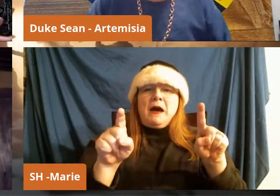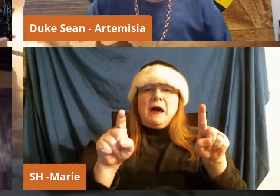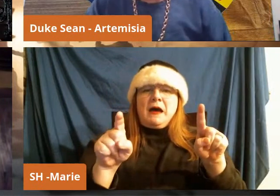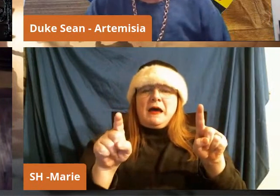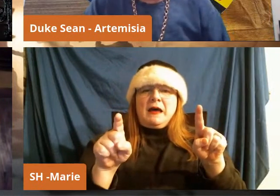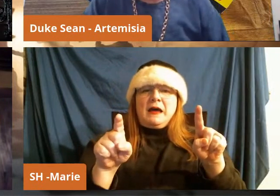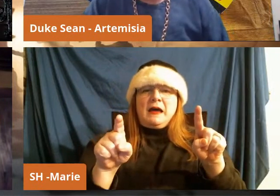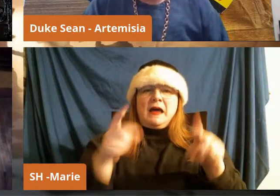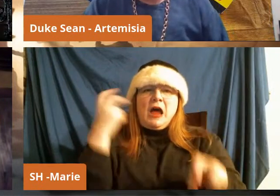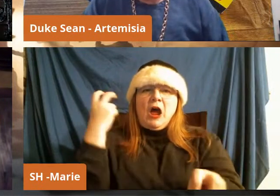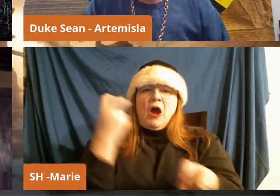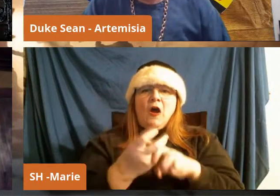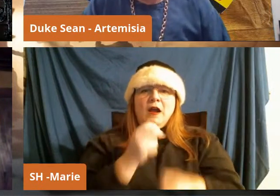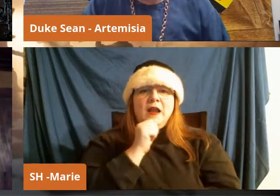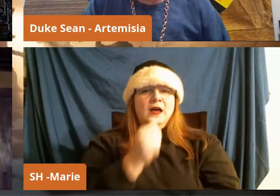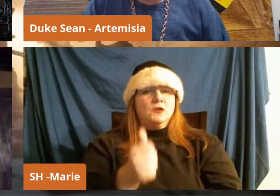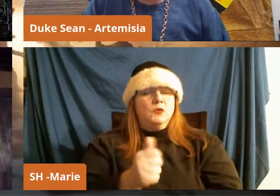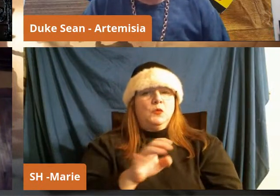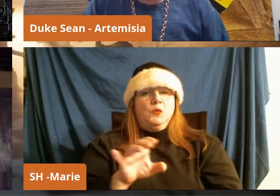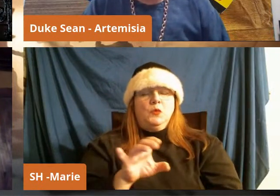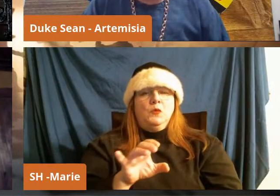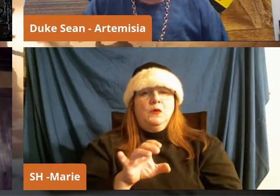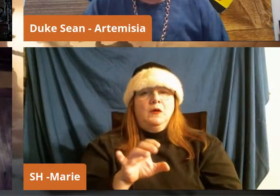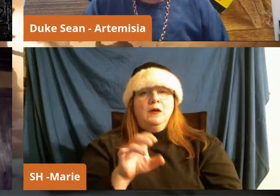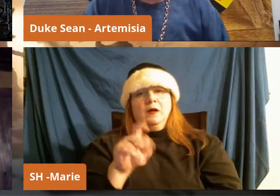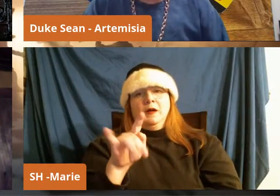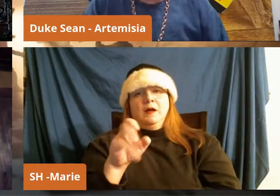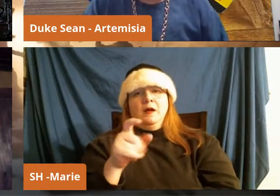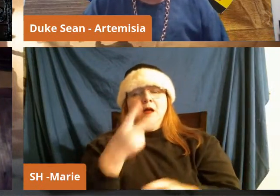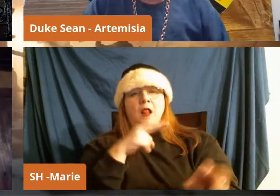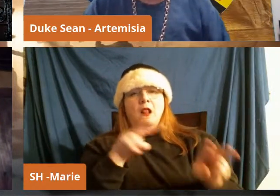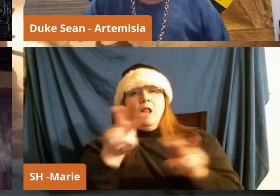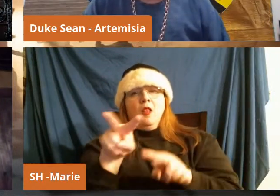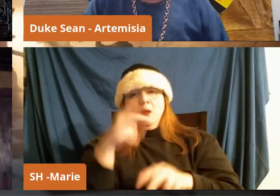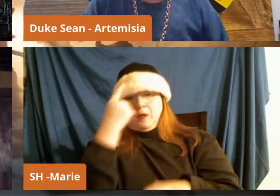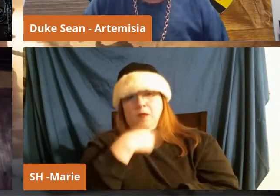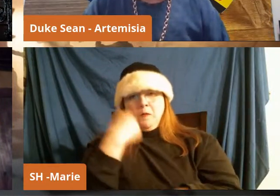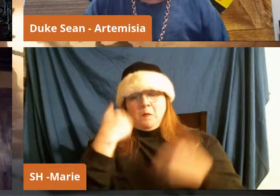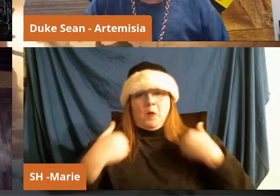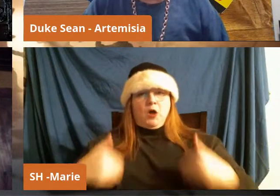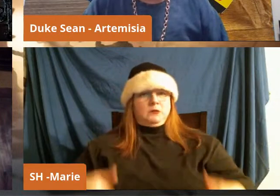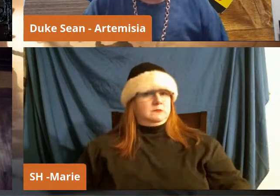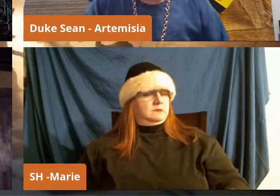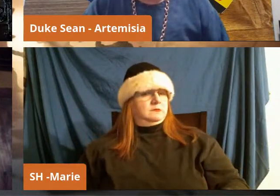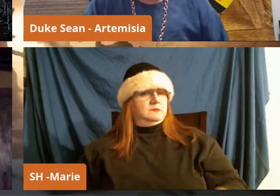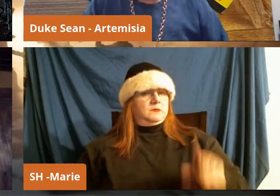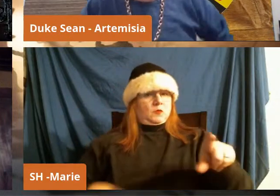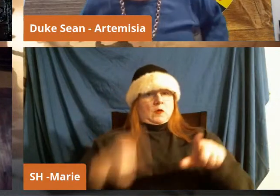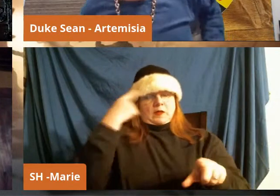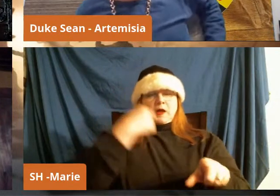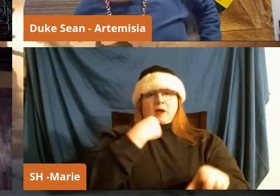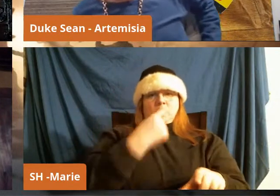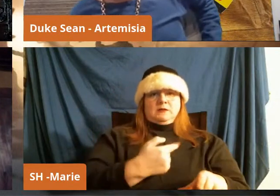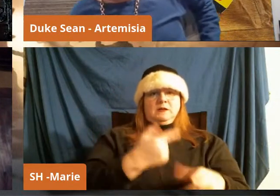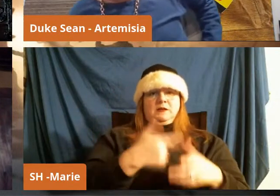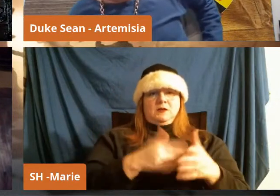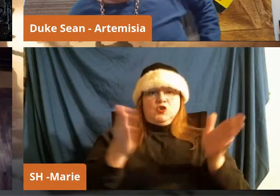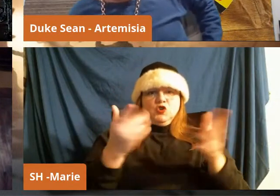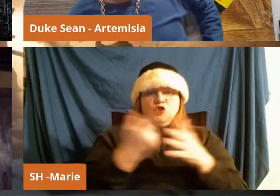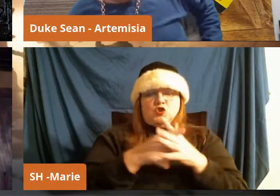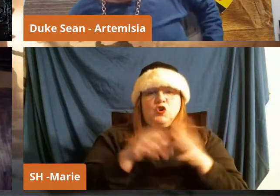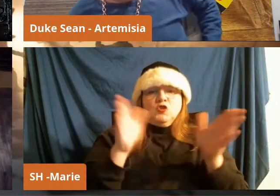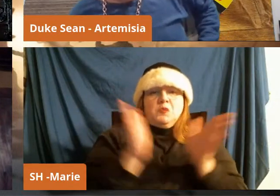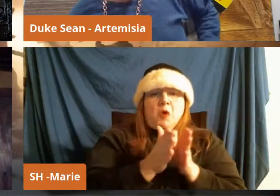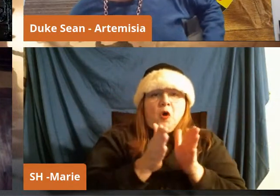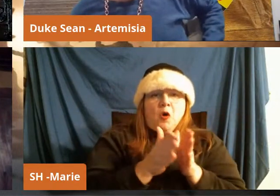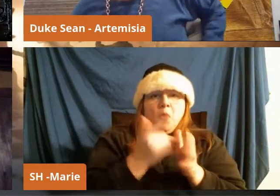broke, it's hard not to. Well, and that's one of the episodes we're doing is looking the part. Right. And one thing I would say is, start small. Like I said,